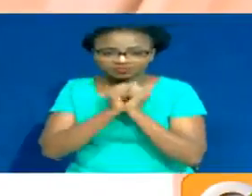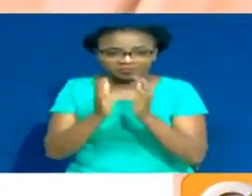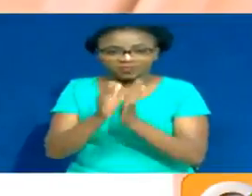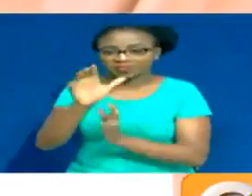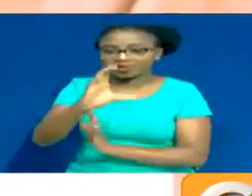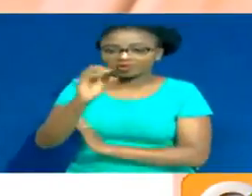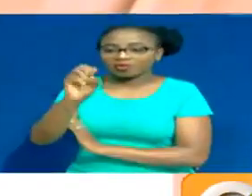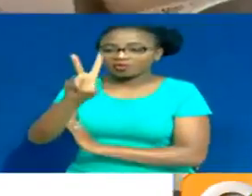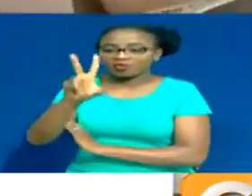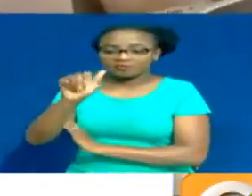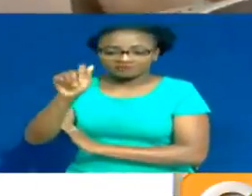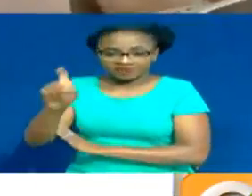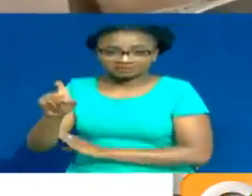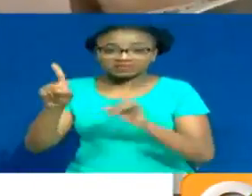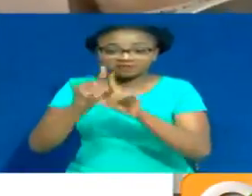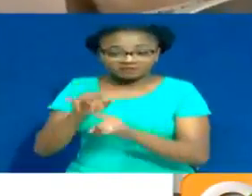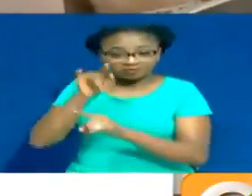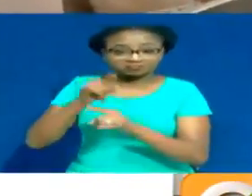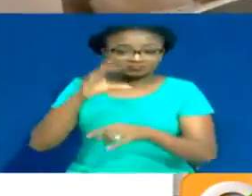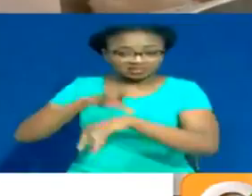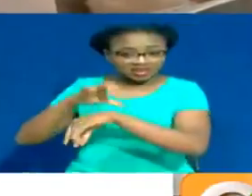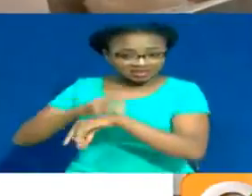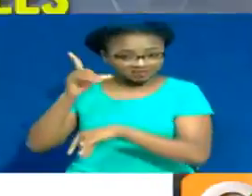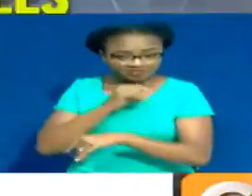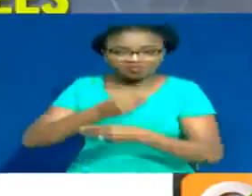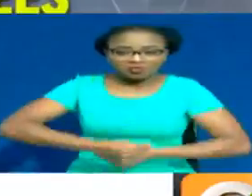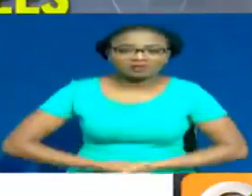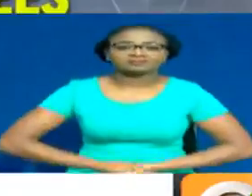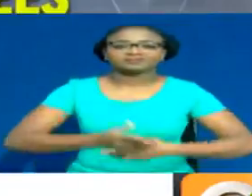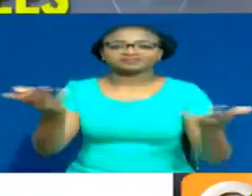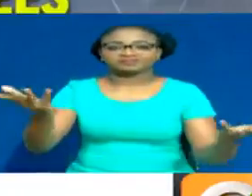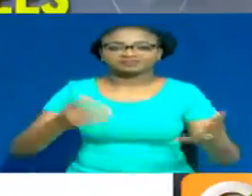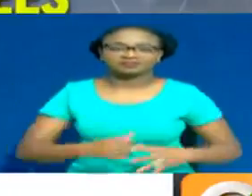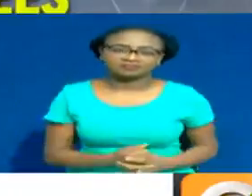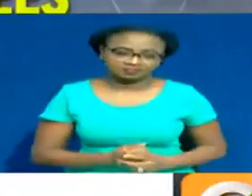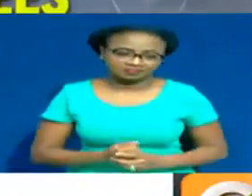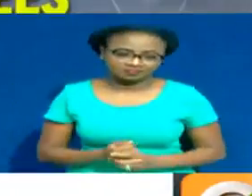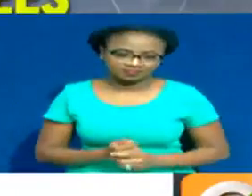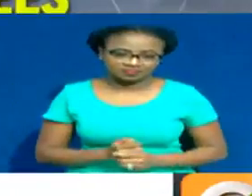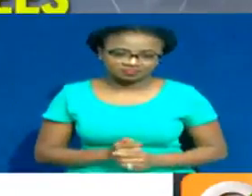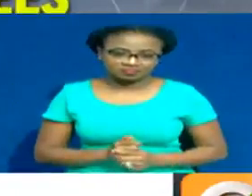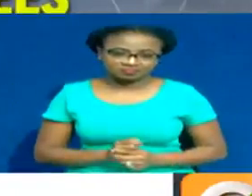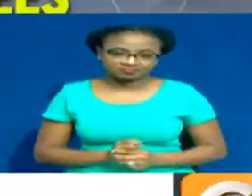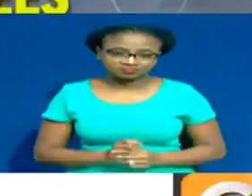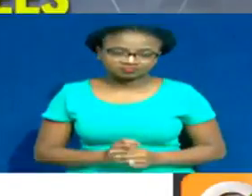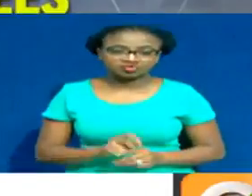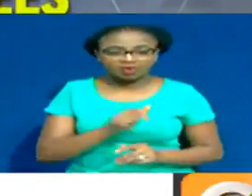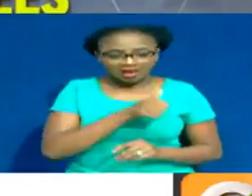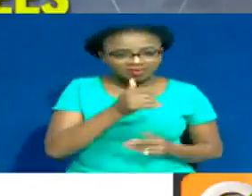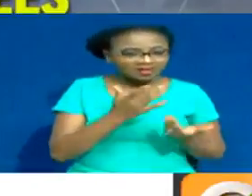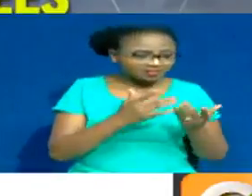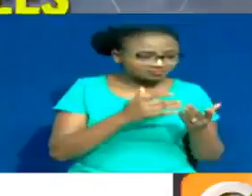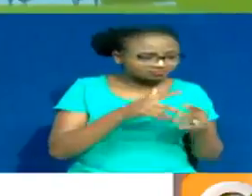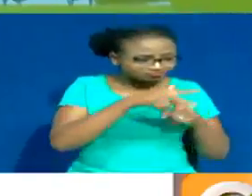also support the deployment of those vaccines by boosting Kenya's cold chain storage capacity. Among interventions would